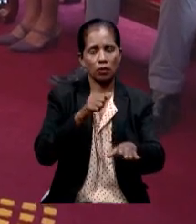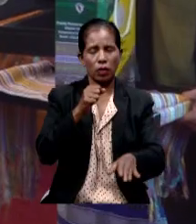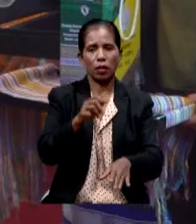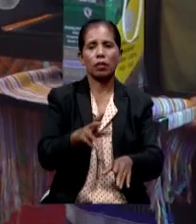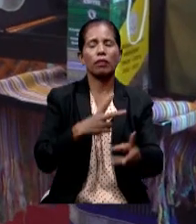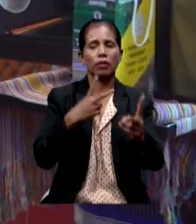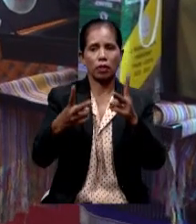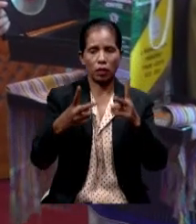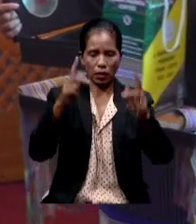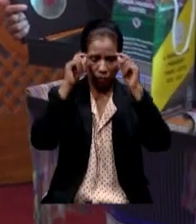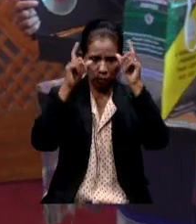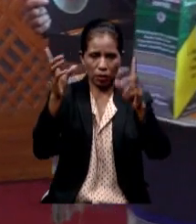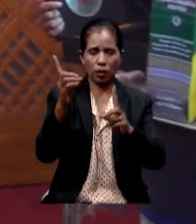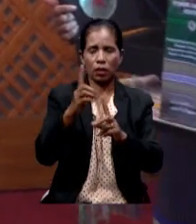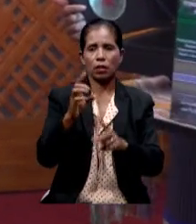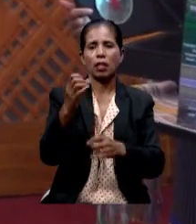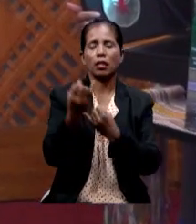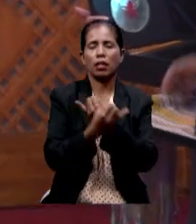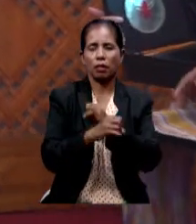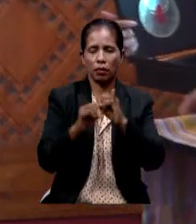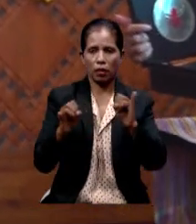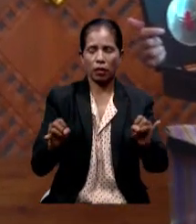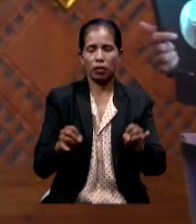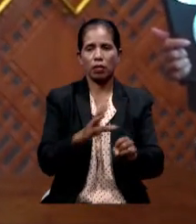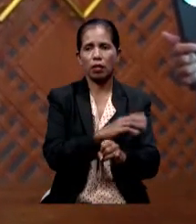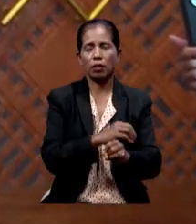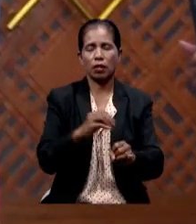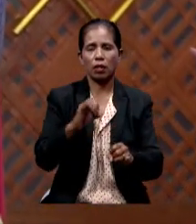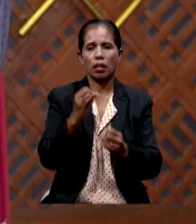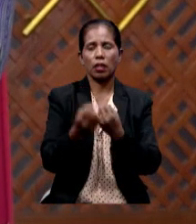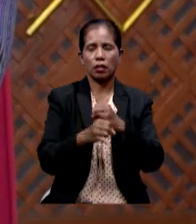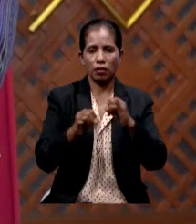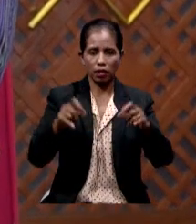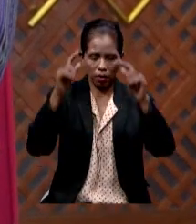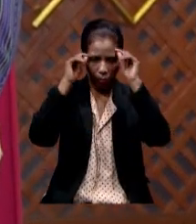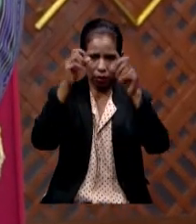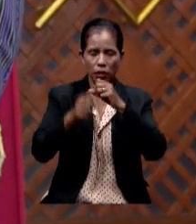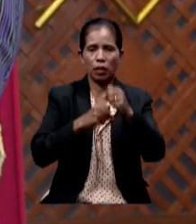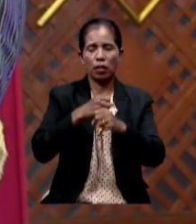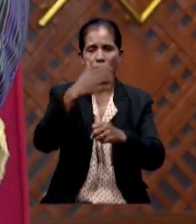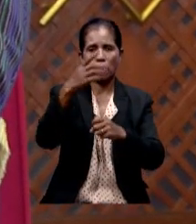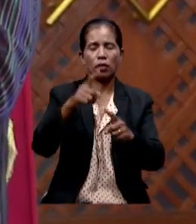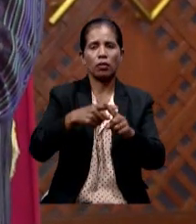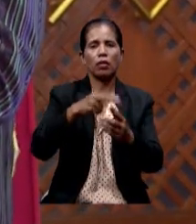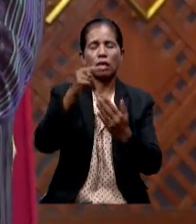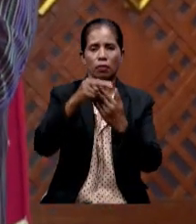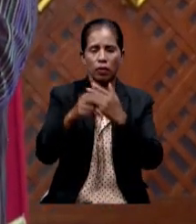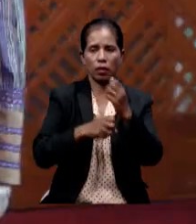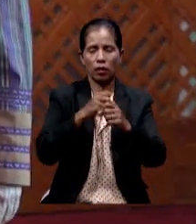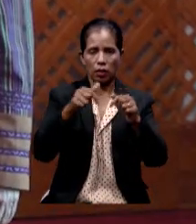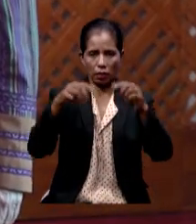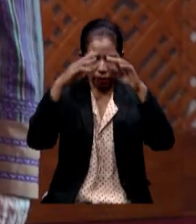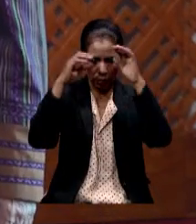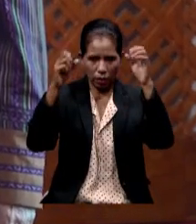visita tan Timor-Leste e a loron restauração independência no proclamação independência Timor-Leste e a tinan oin e a fula novembro tinan né, presidente da